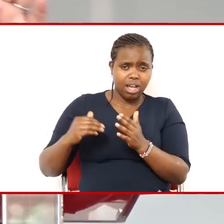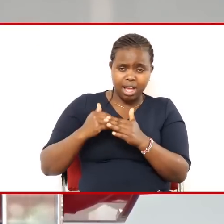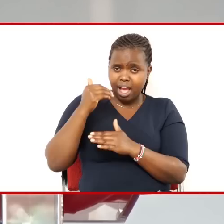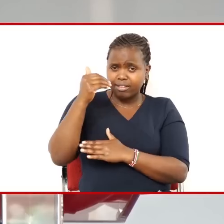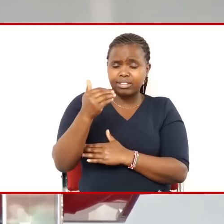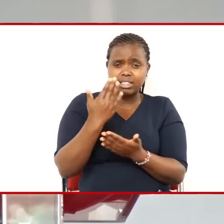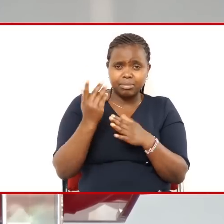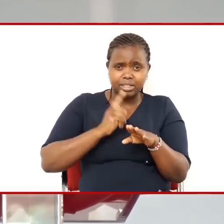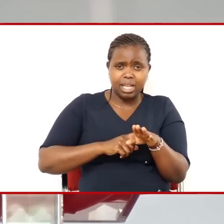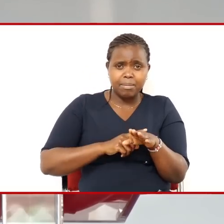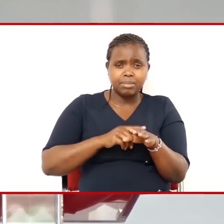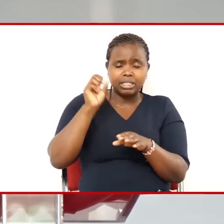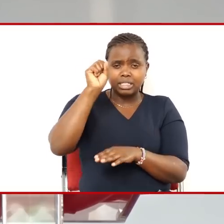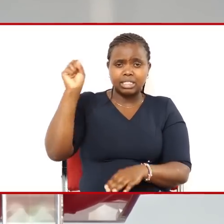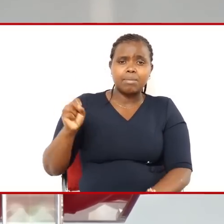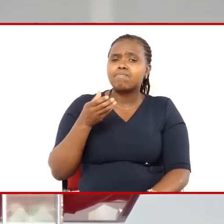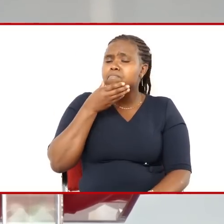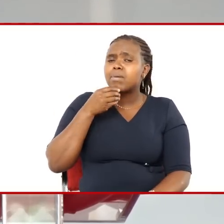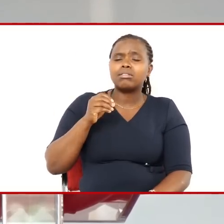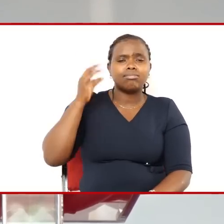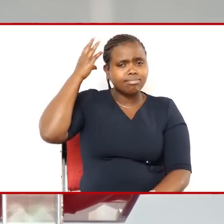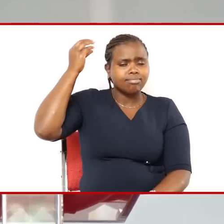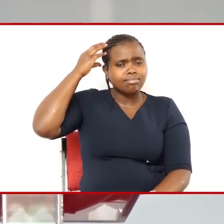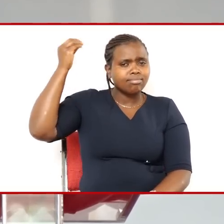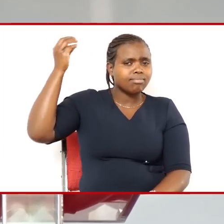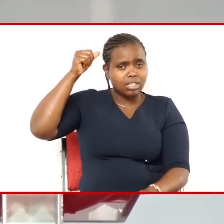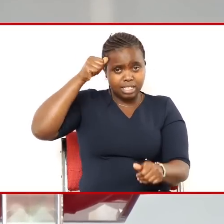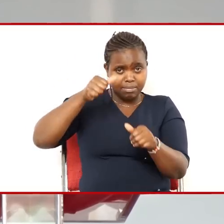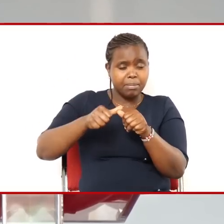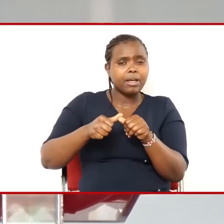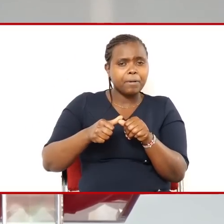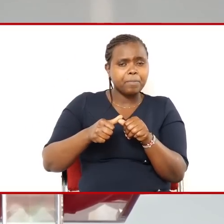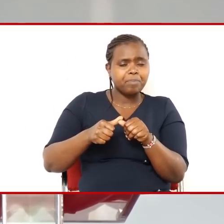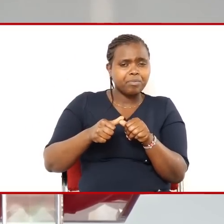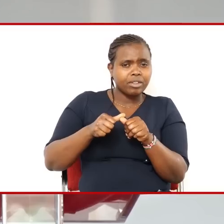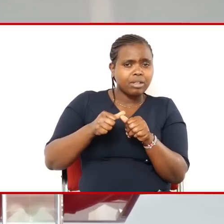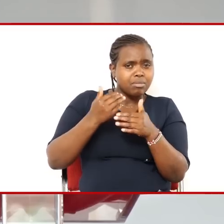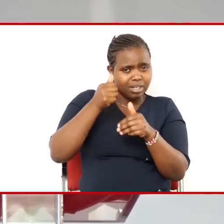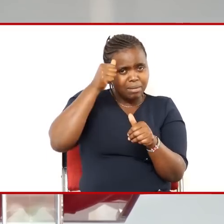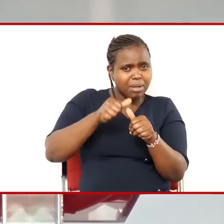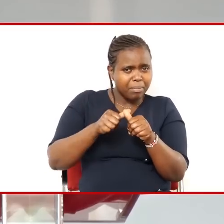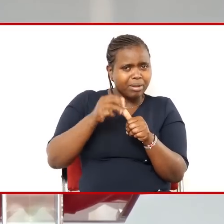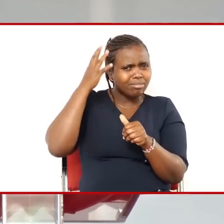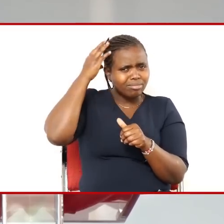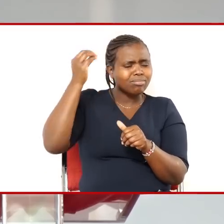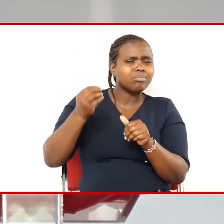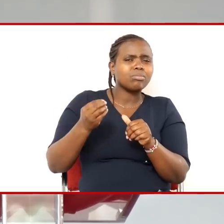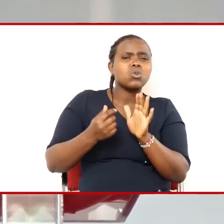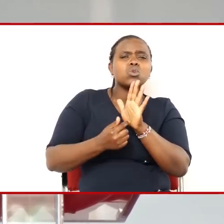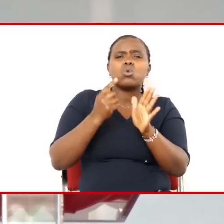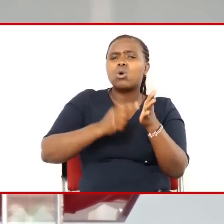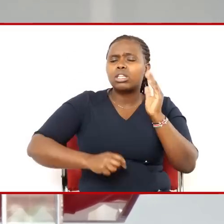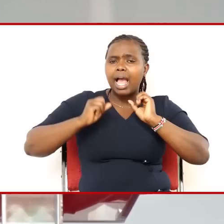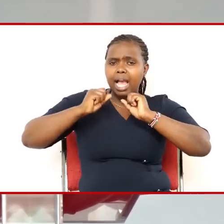After time, Samson's hair began to grow. If you remember, his hair was the symbol of the vow